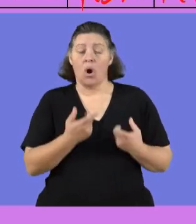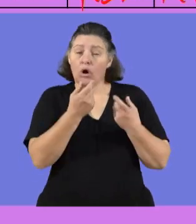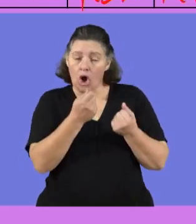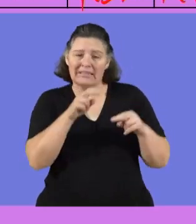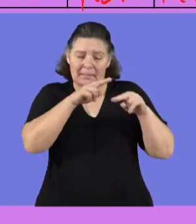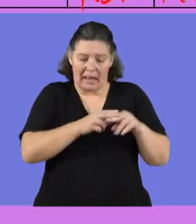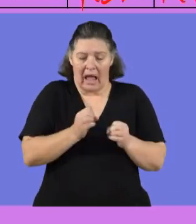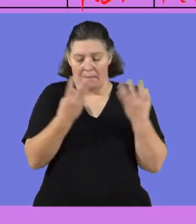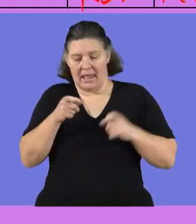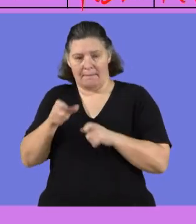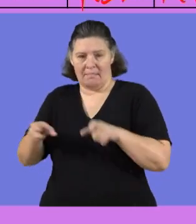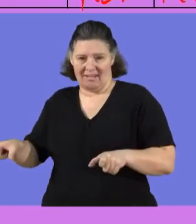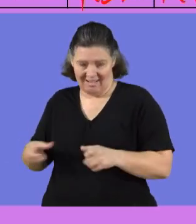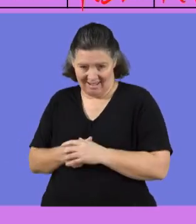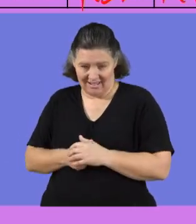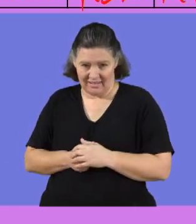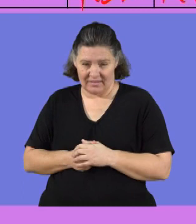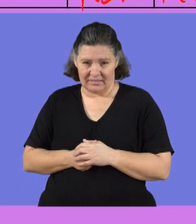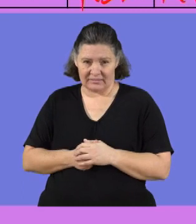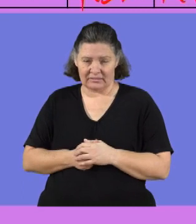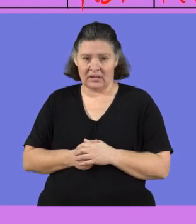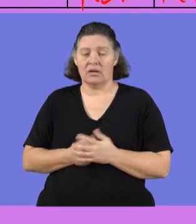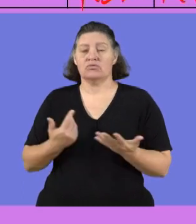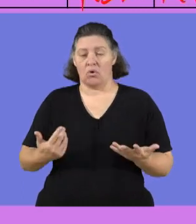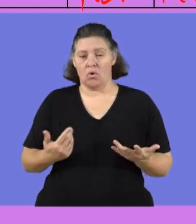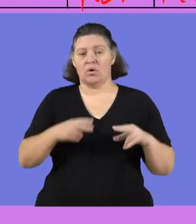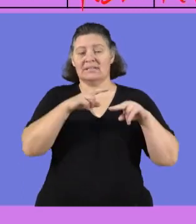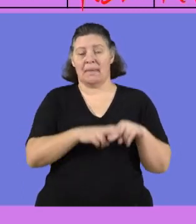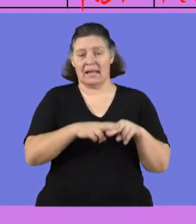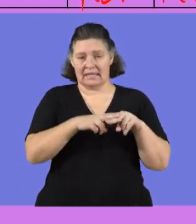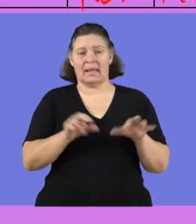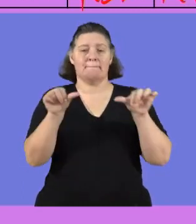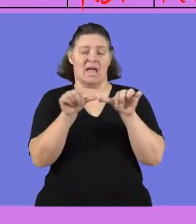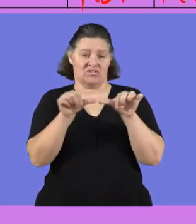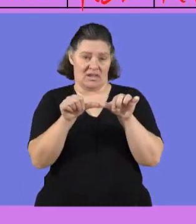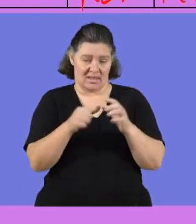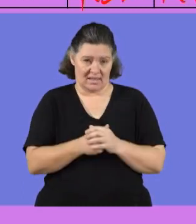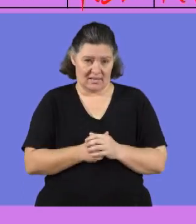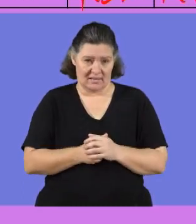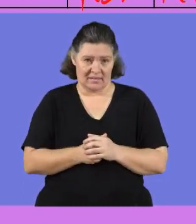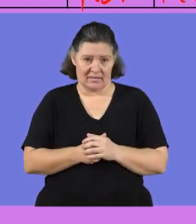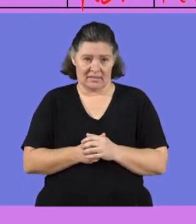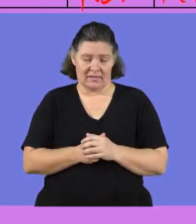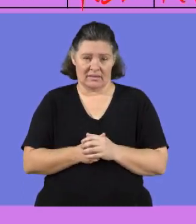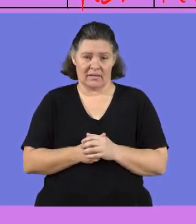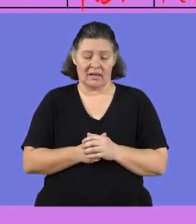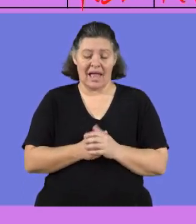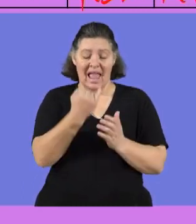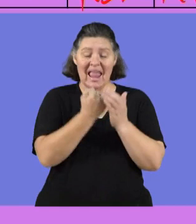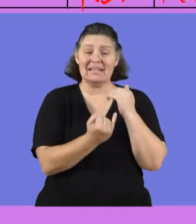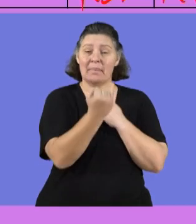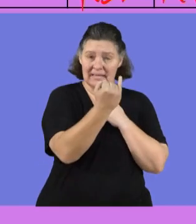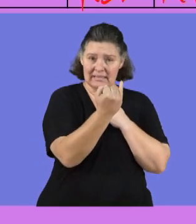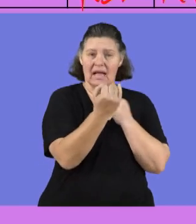at the beginning of this lesson, we said the dependent variable is the one that is measured. So